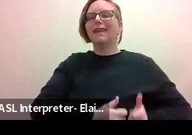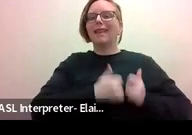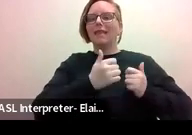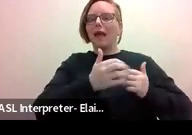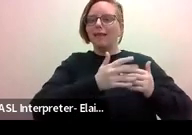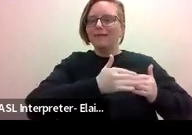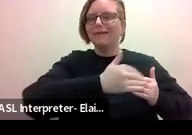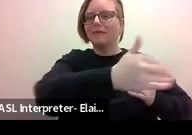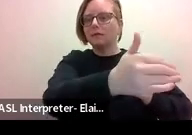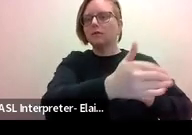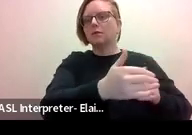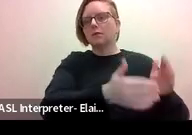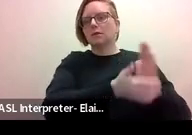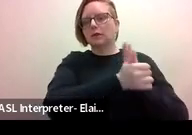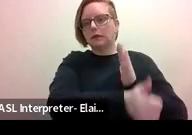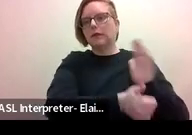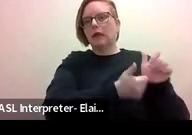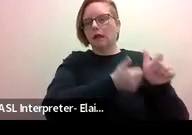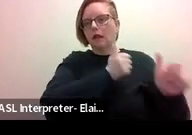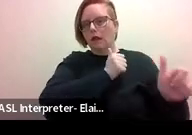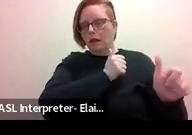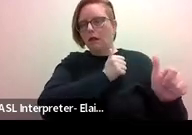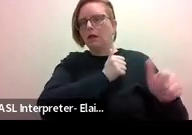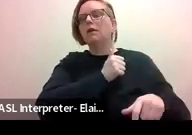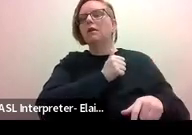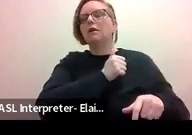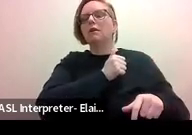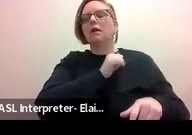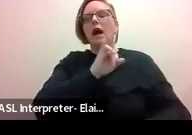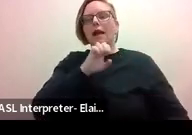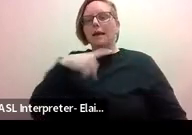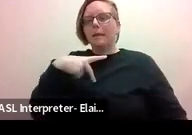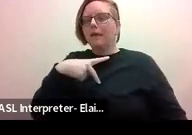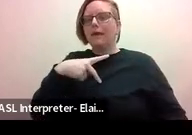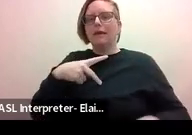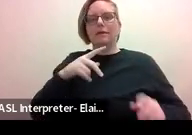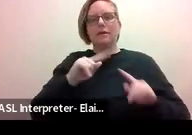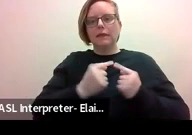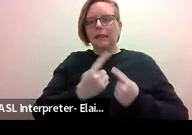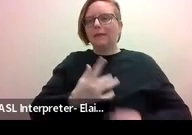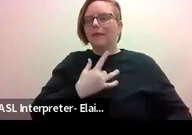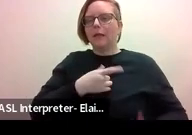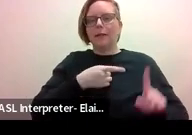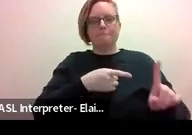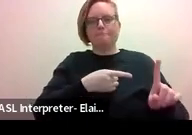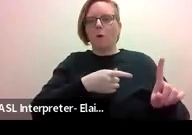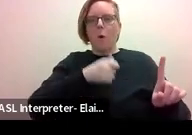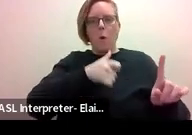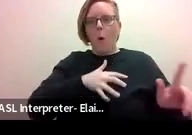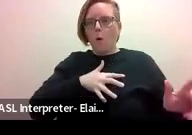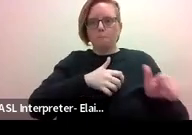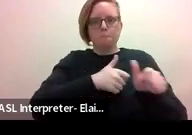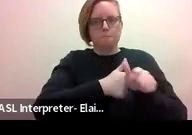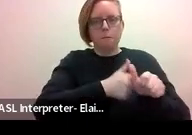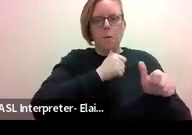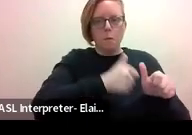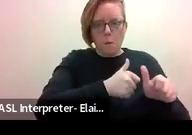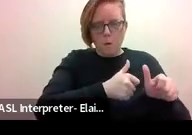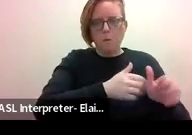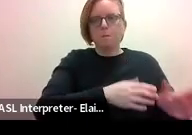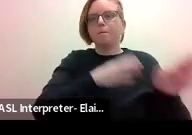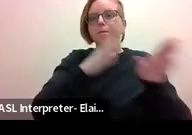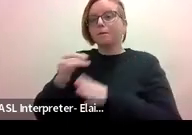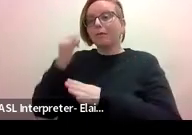that the IEP team's feels that the child will not outgrow. And if it's developmental, it's more of a lagging